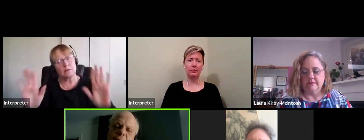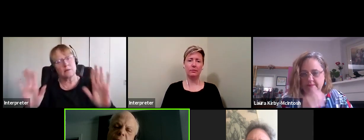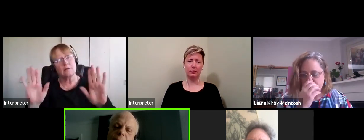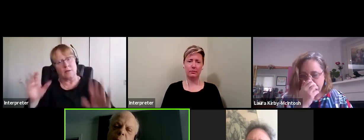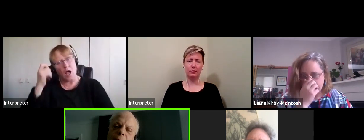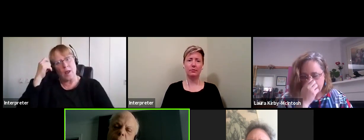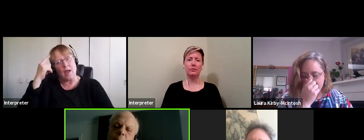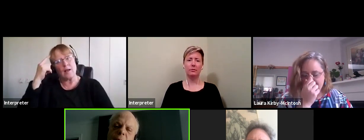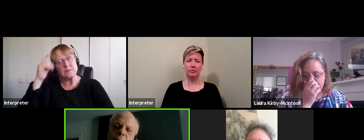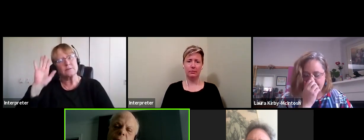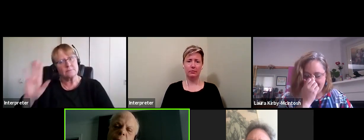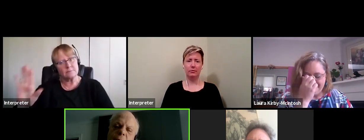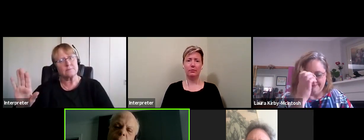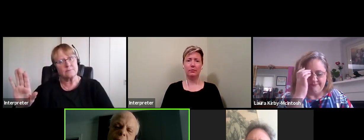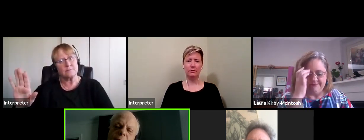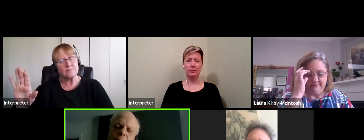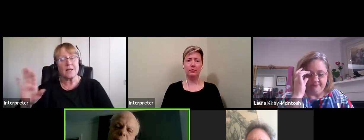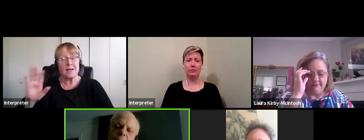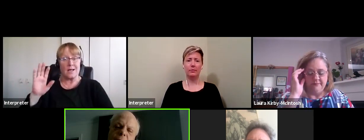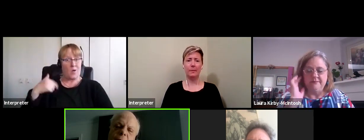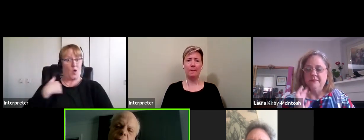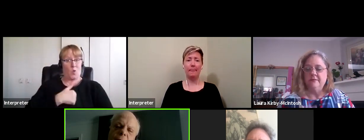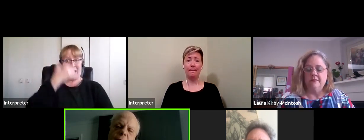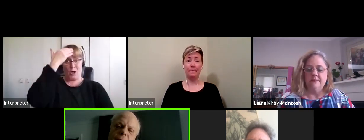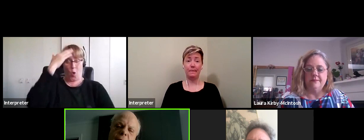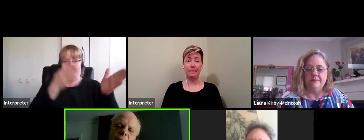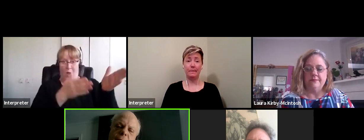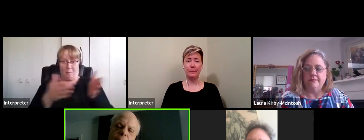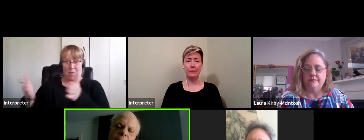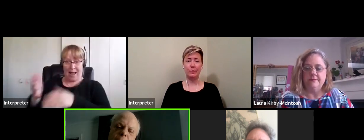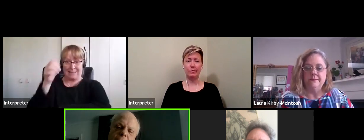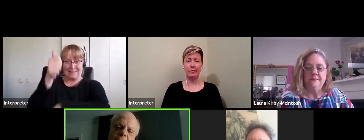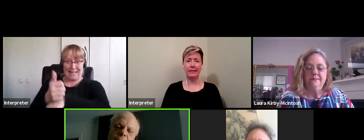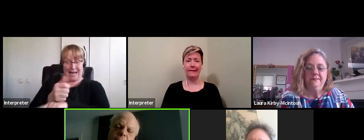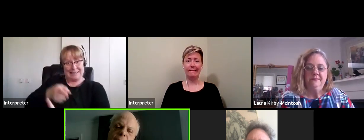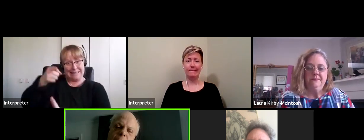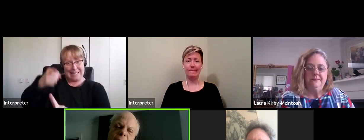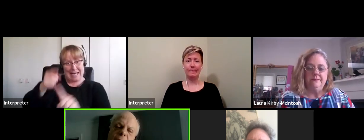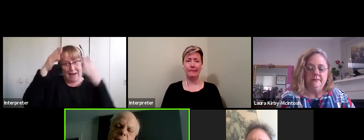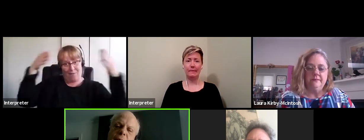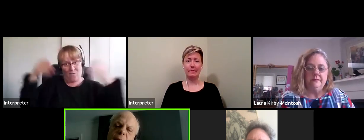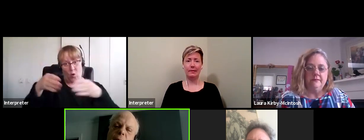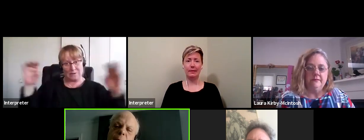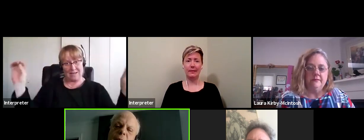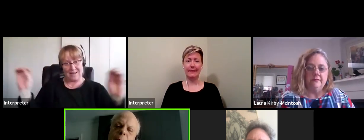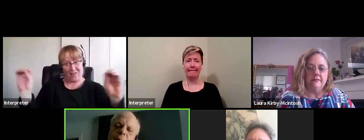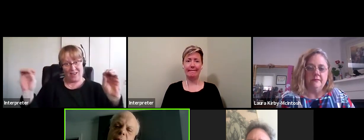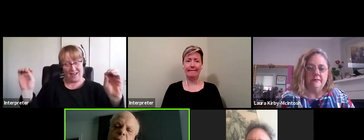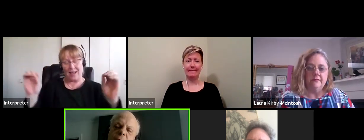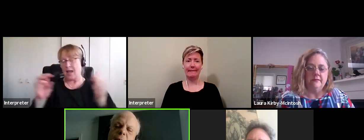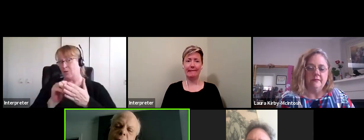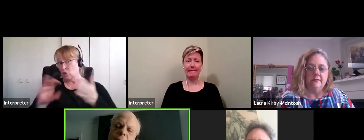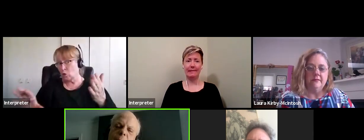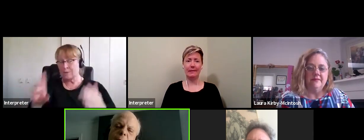facing, but we know that without a plan, and a dedicated focused plan to meet the needs of students with